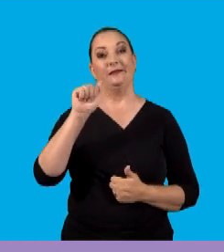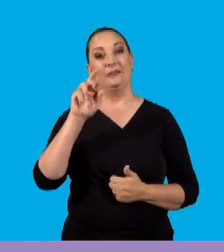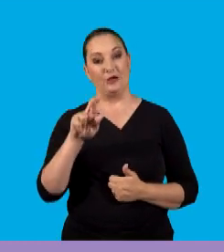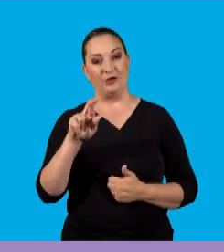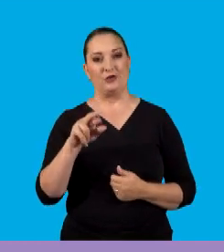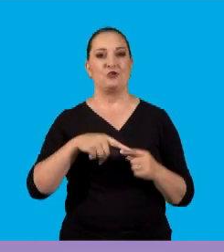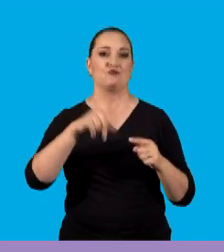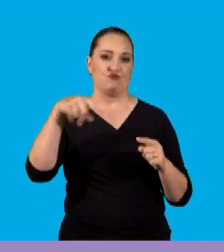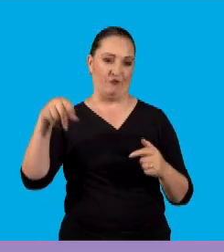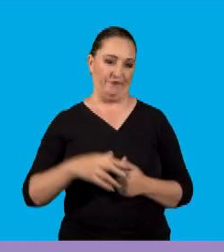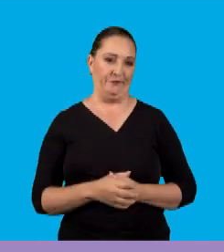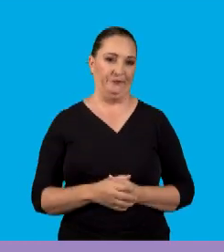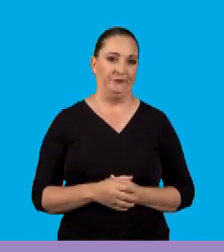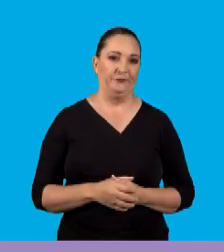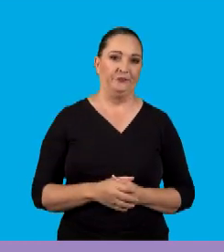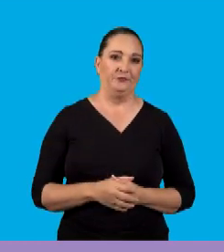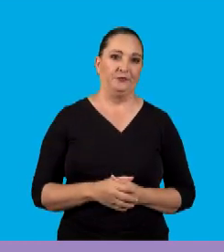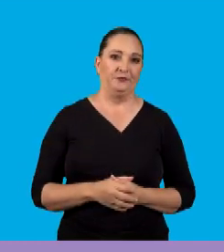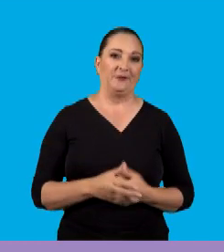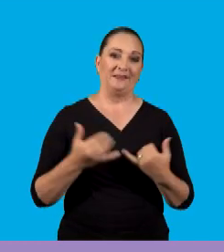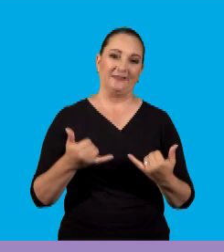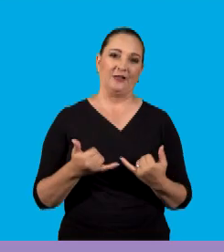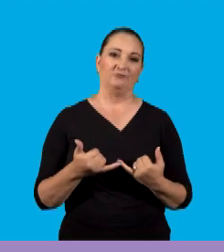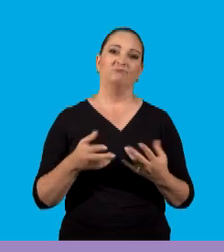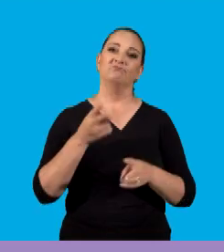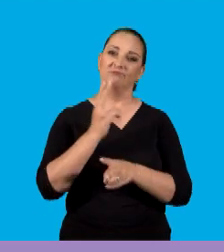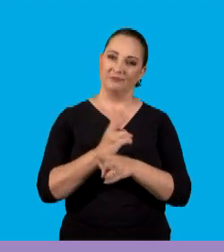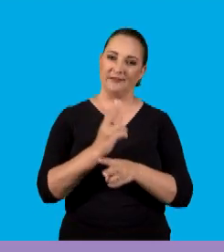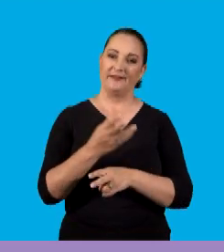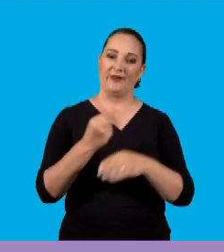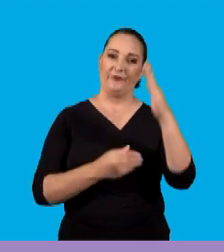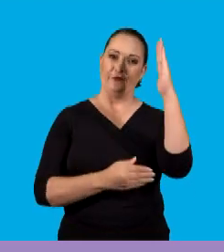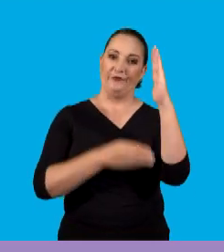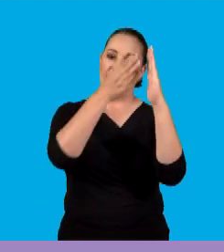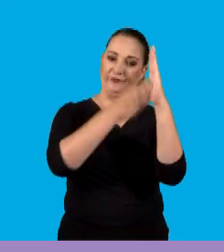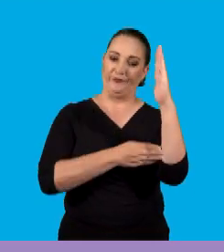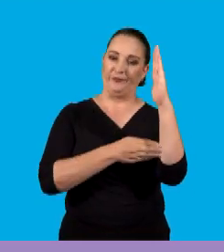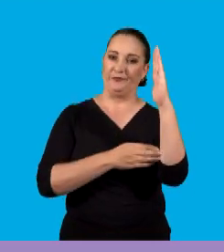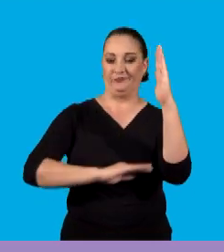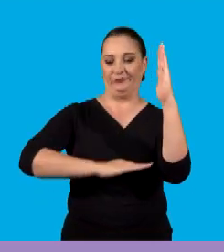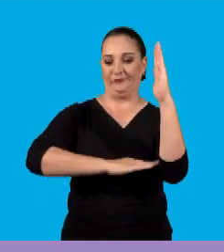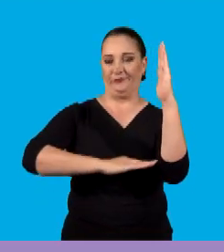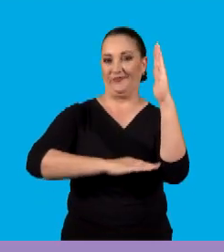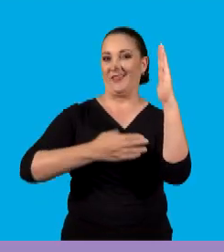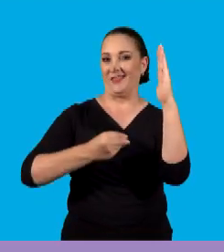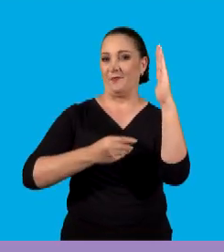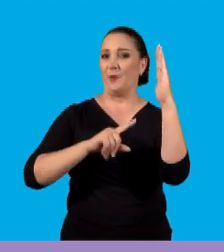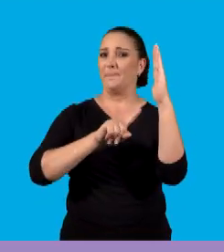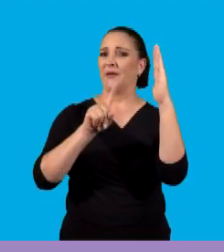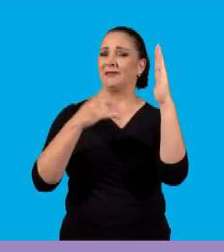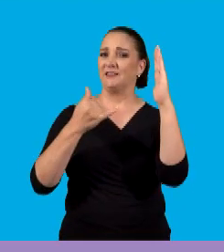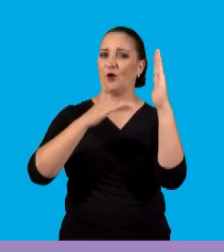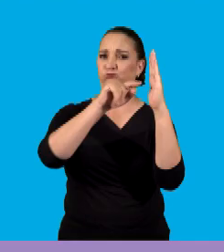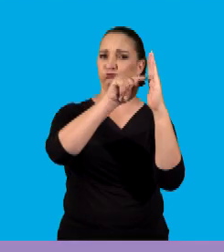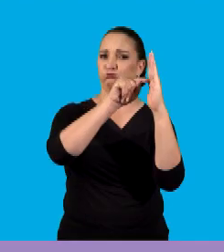is a linear graph. The next one here that we have been given, of course, again, we have our vertical axis and